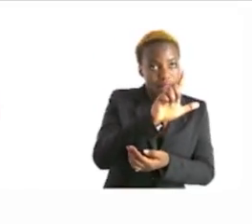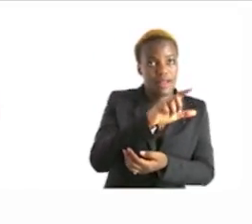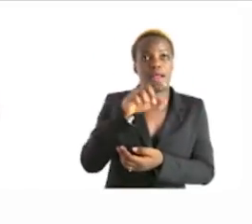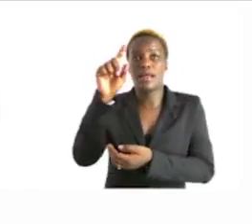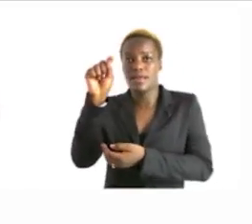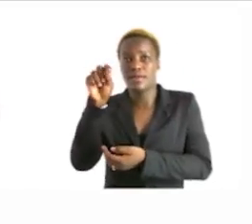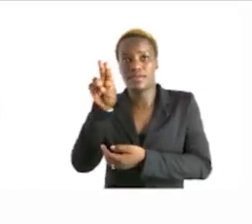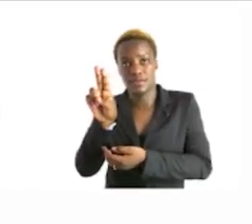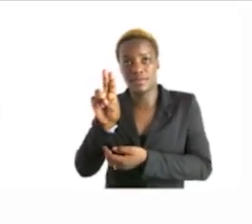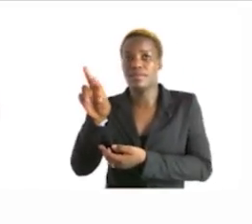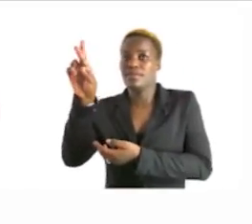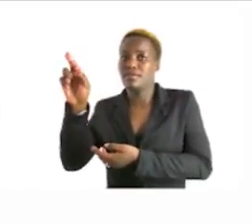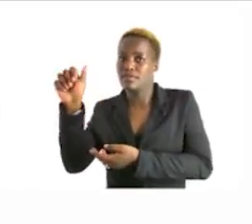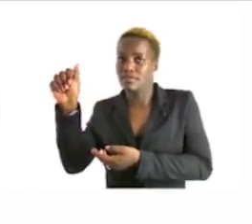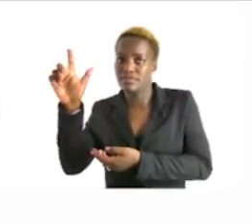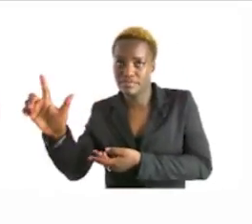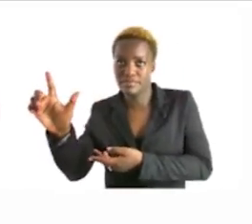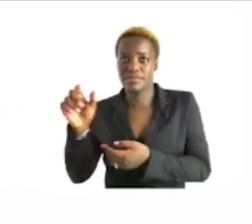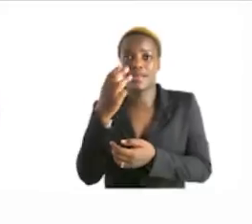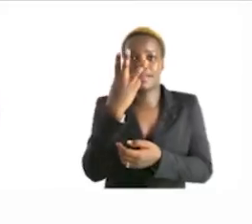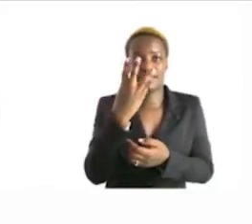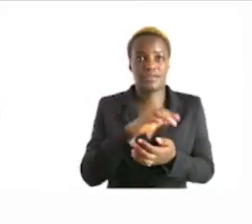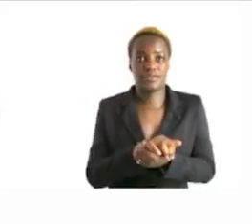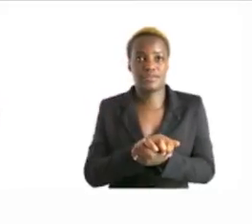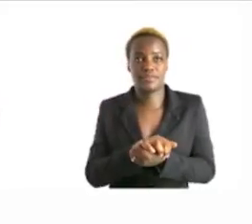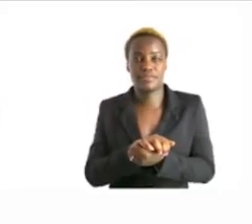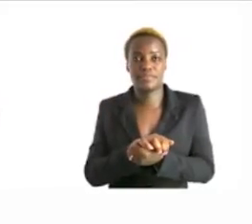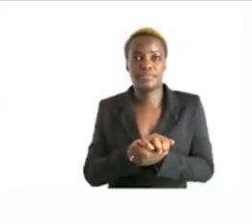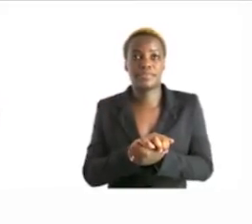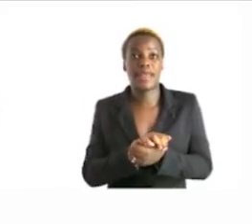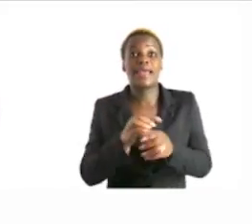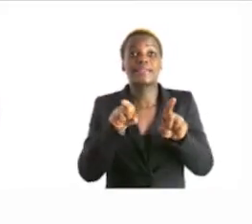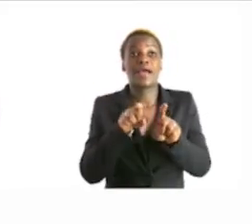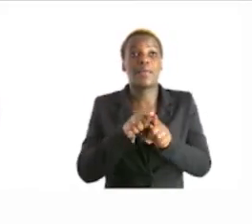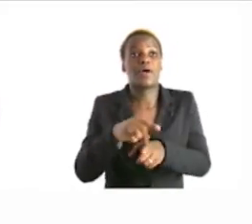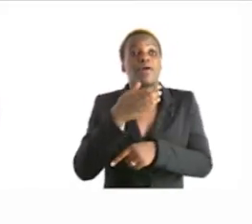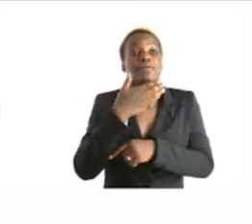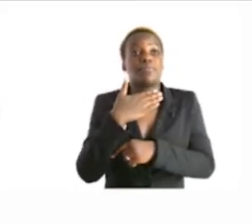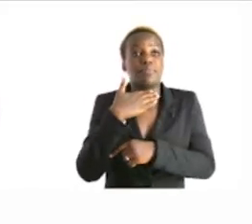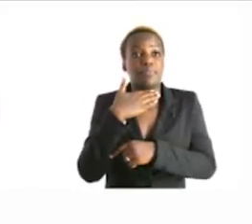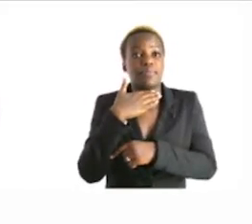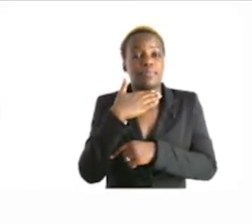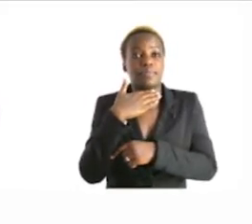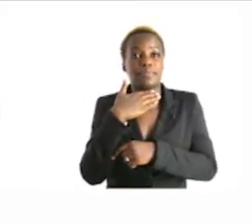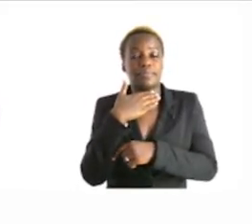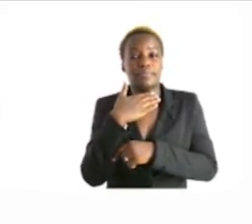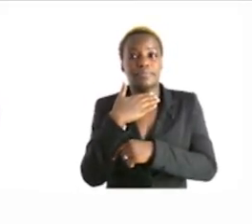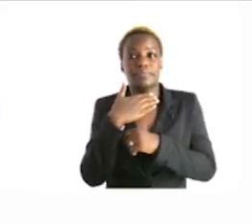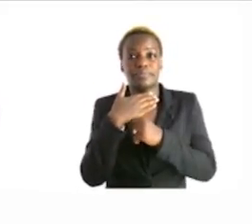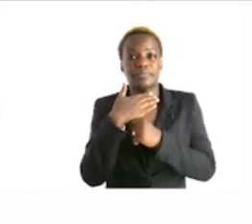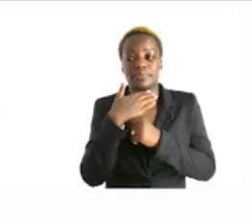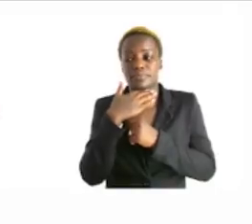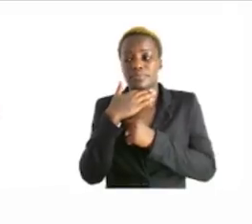put our hand at the bottom of our chin whenever we are clapping the